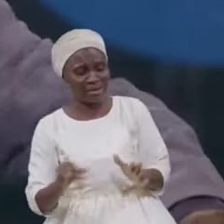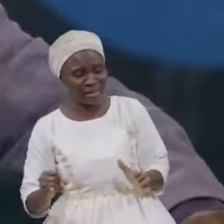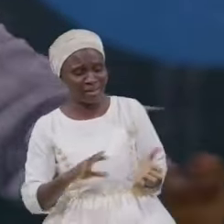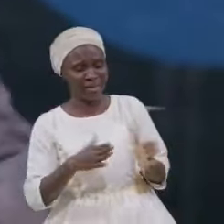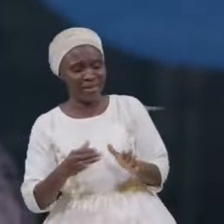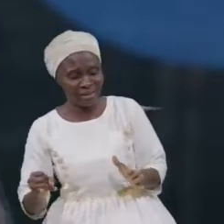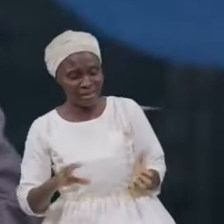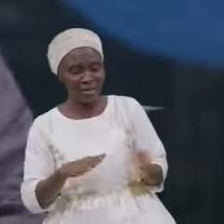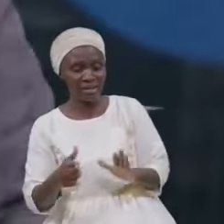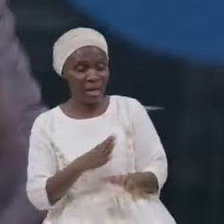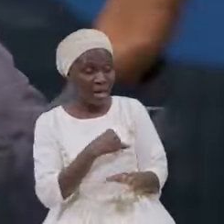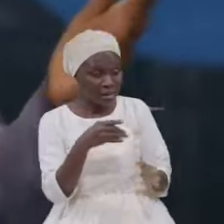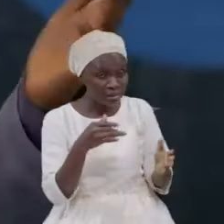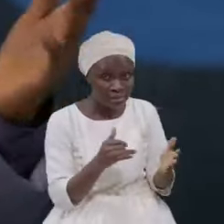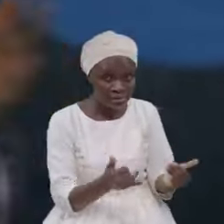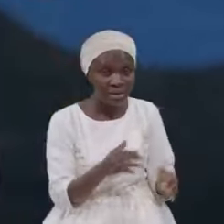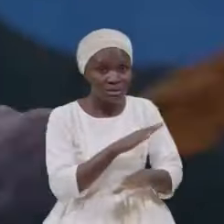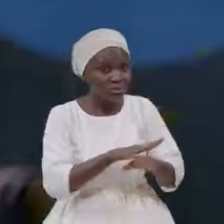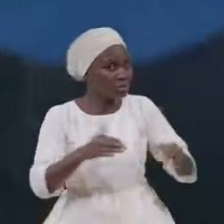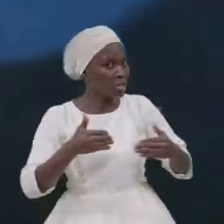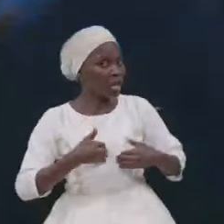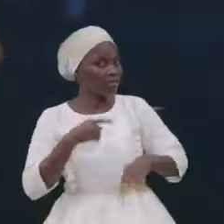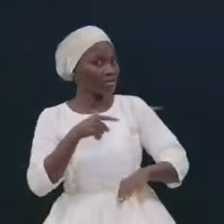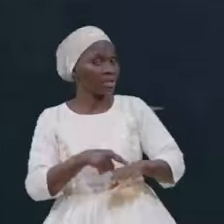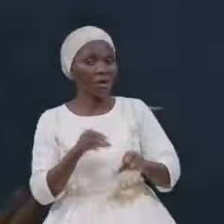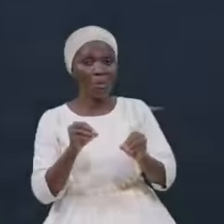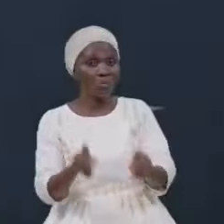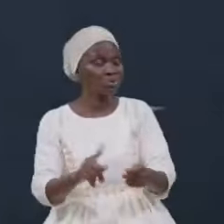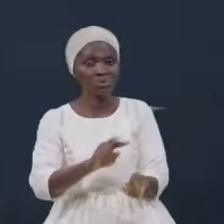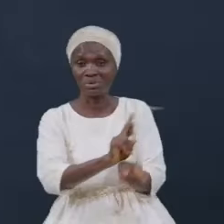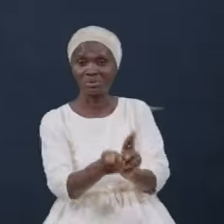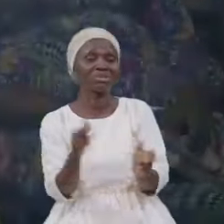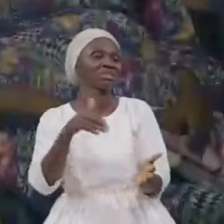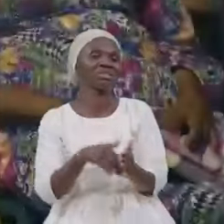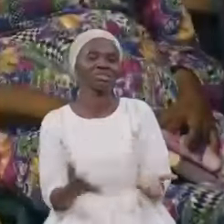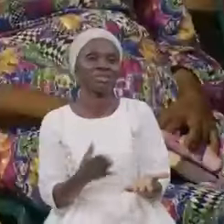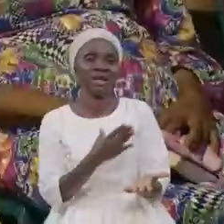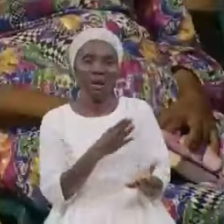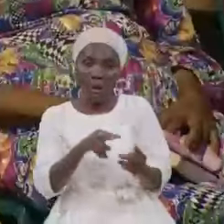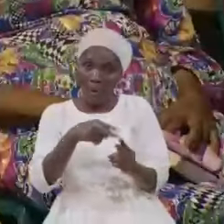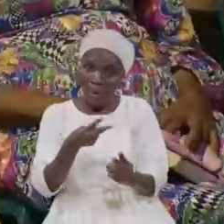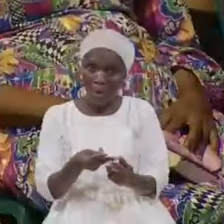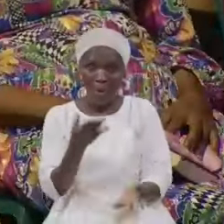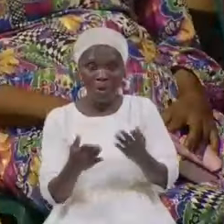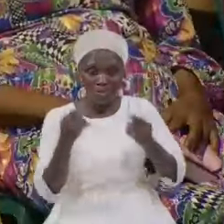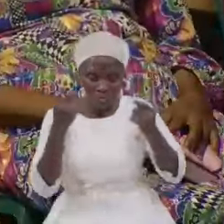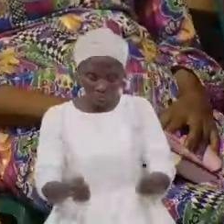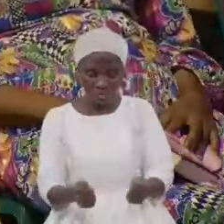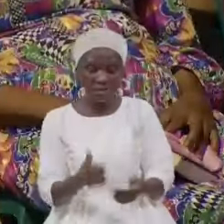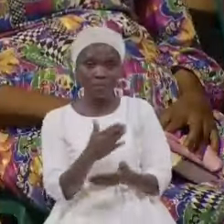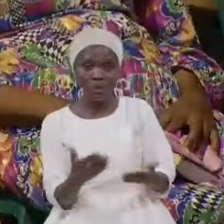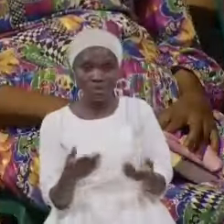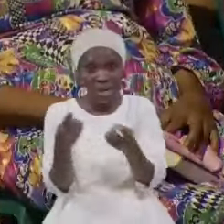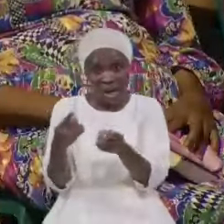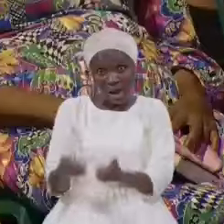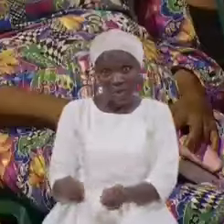he repent, or suddenly something happens and he's about to leave the world, and the confusion